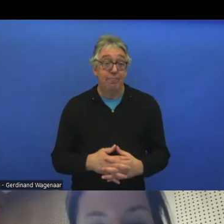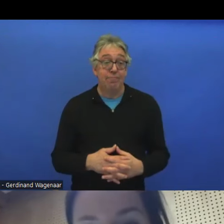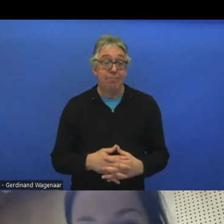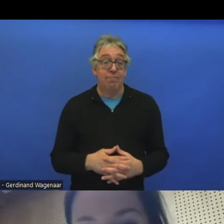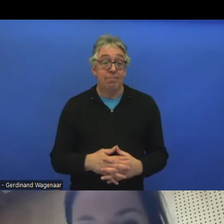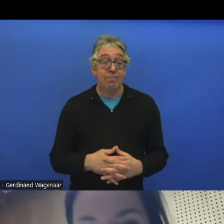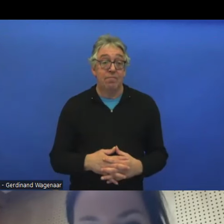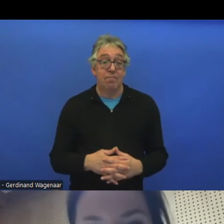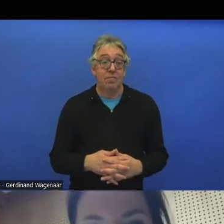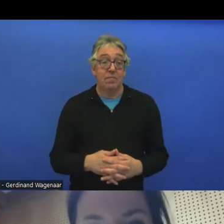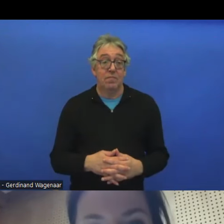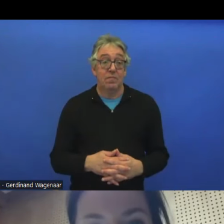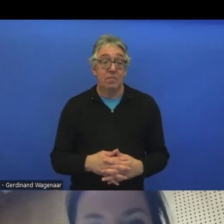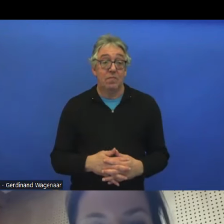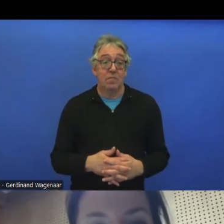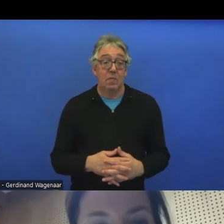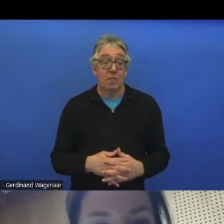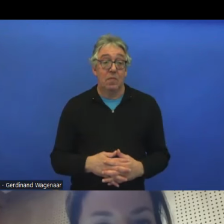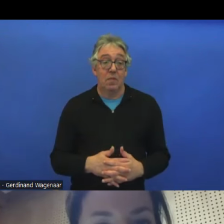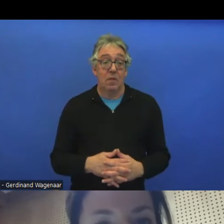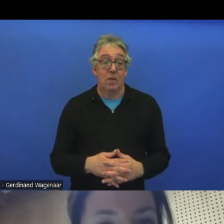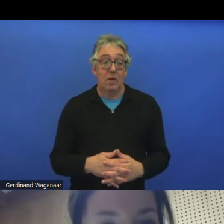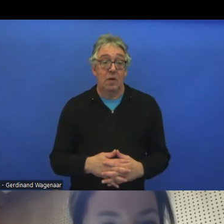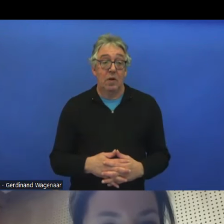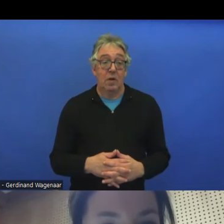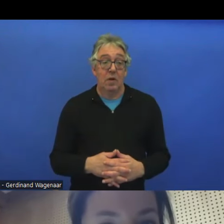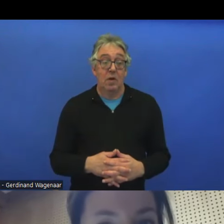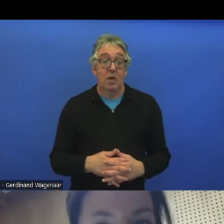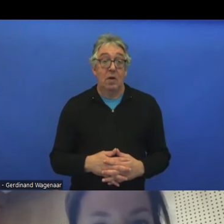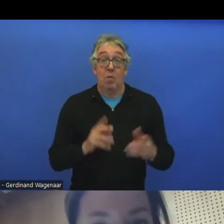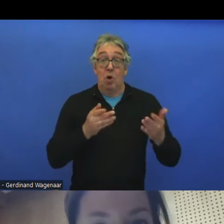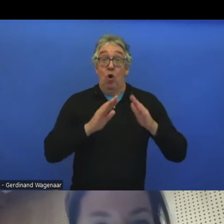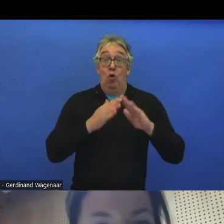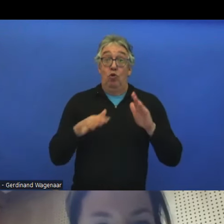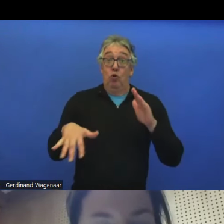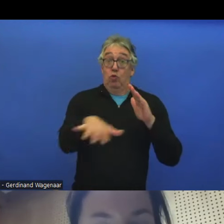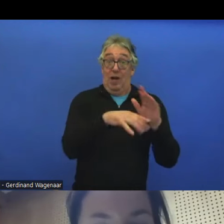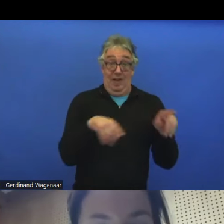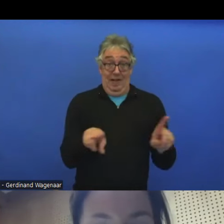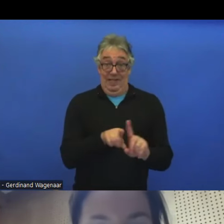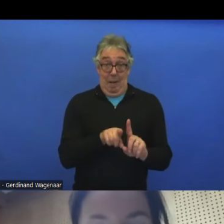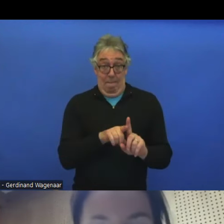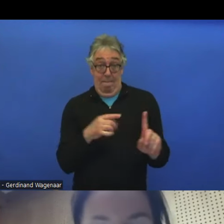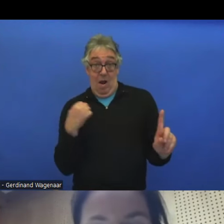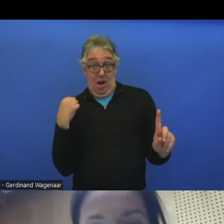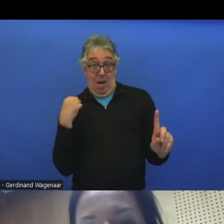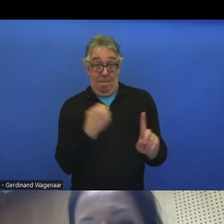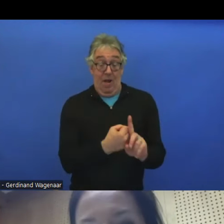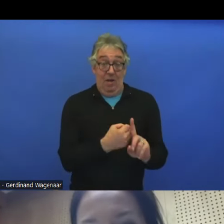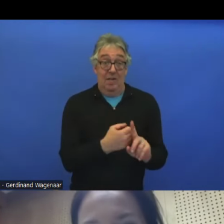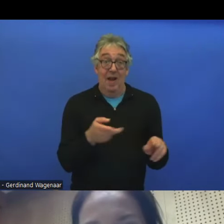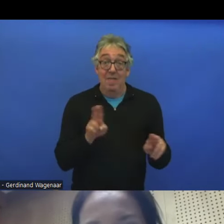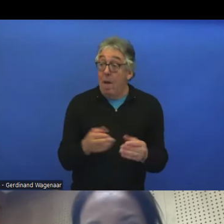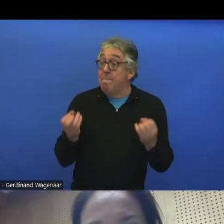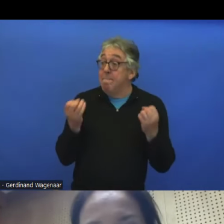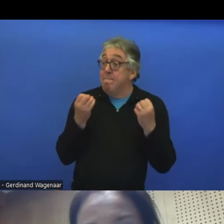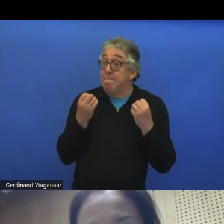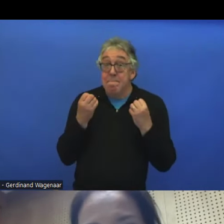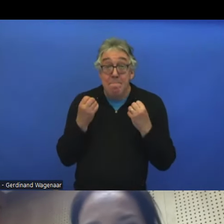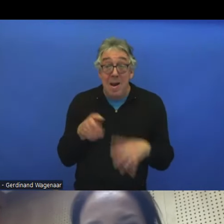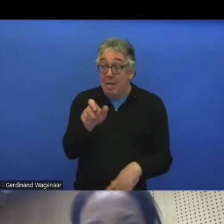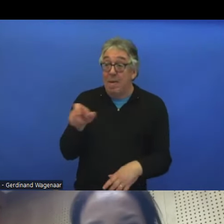But also their impacts for society as a whole, and that is because if large parts of the population